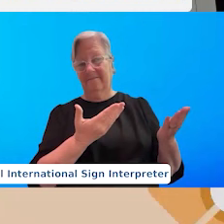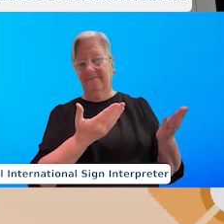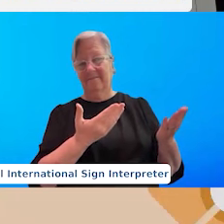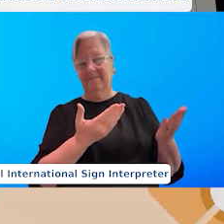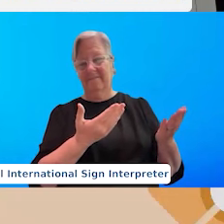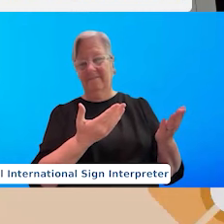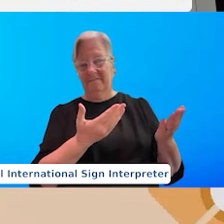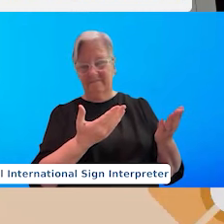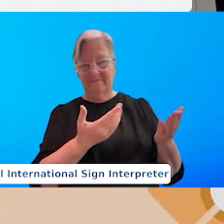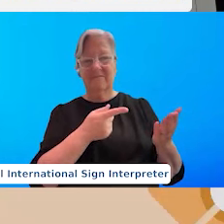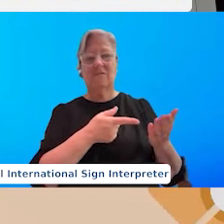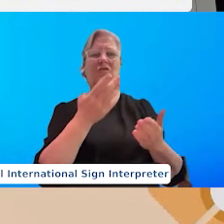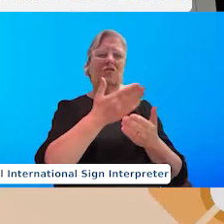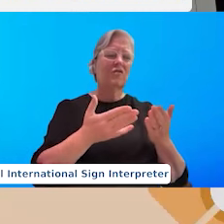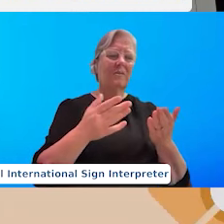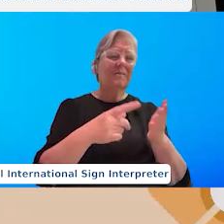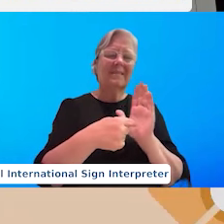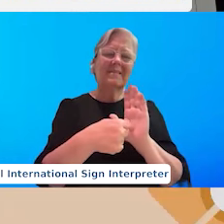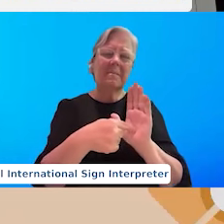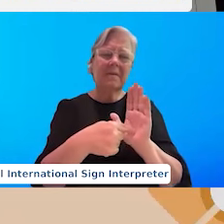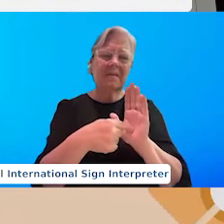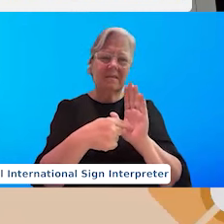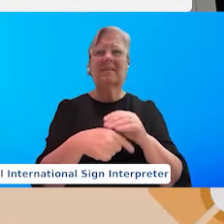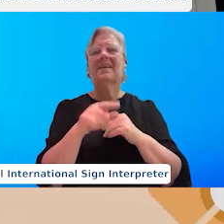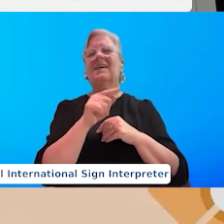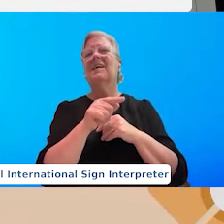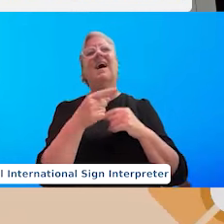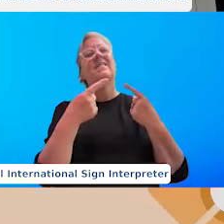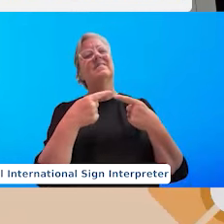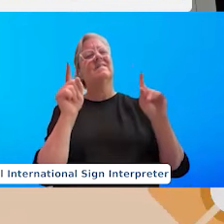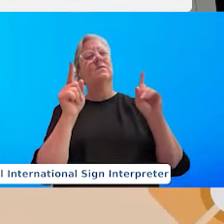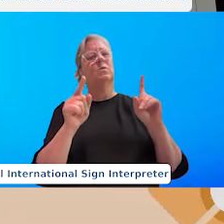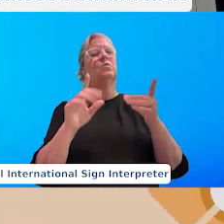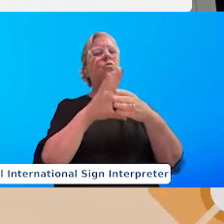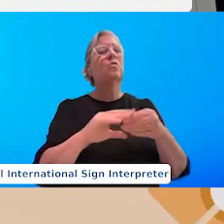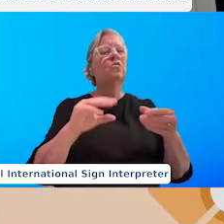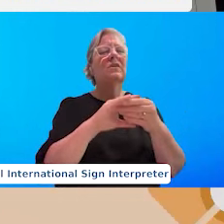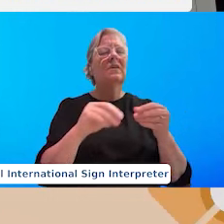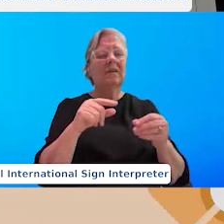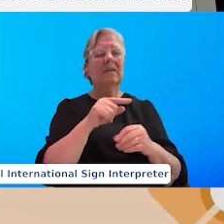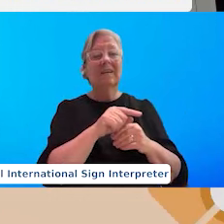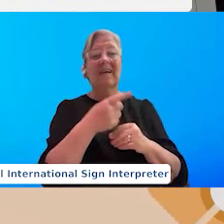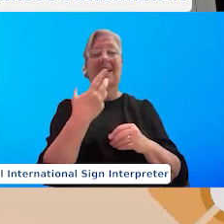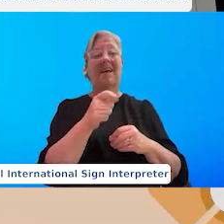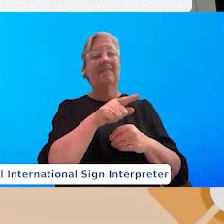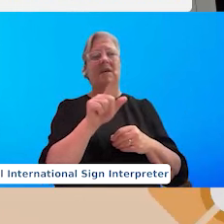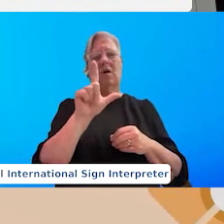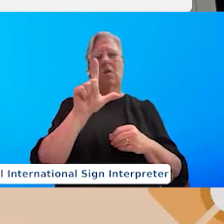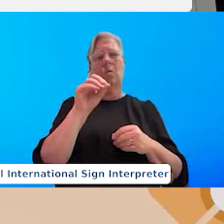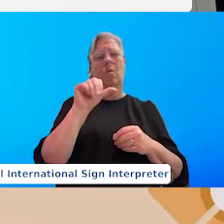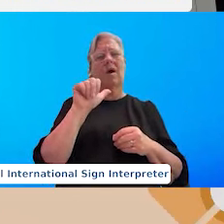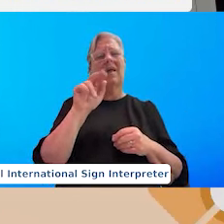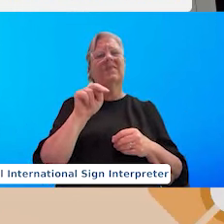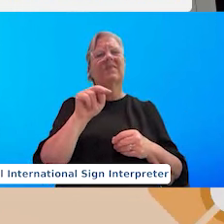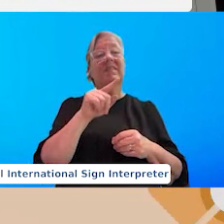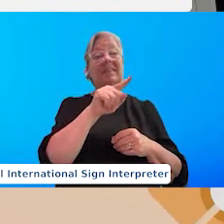the decent job, right? They can get promoted, they can get the wage, the salary that can be increased,